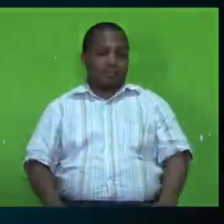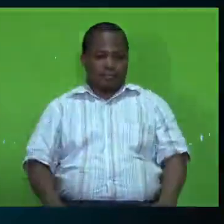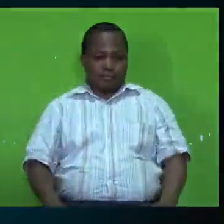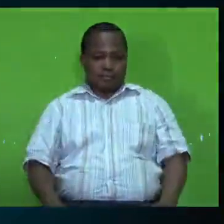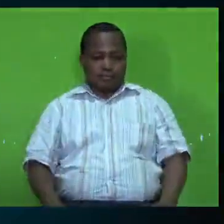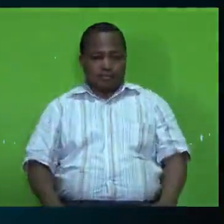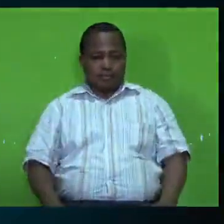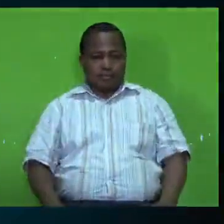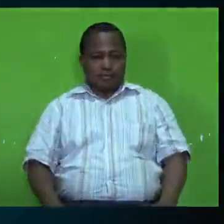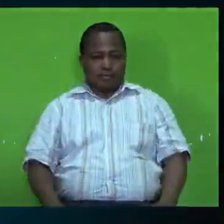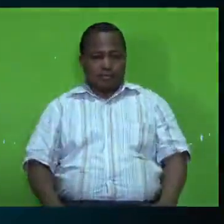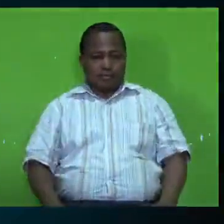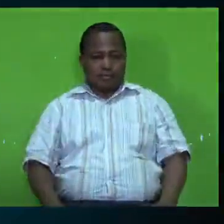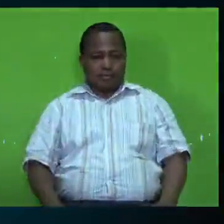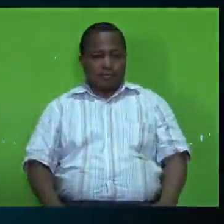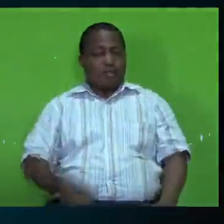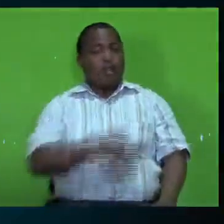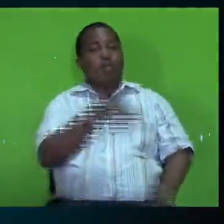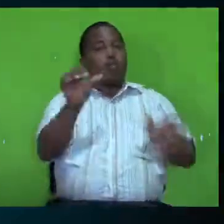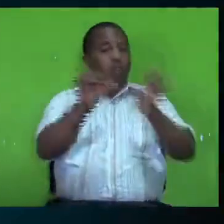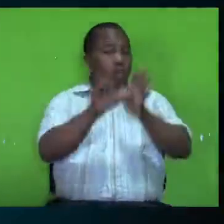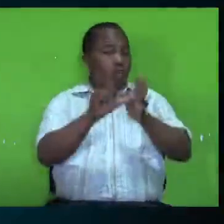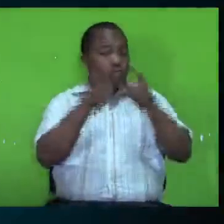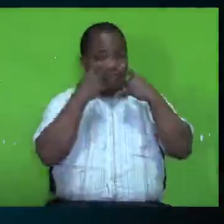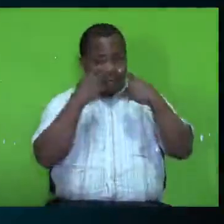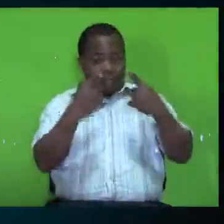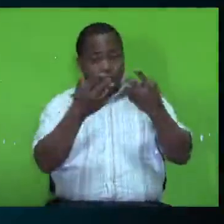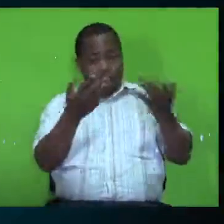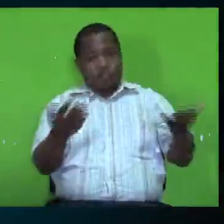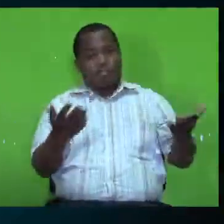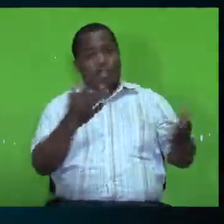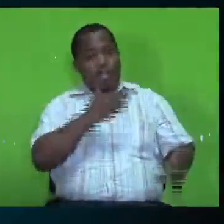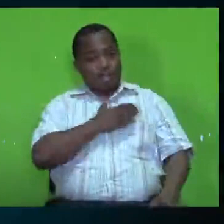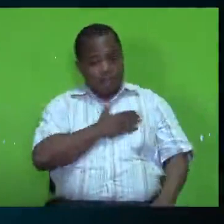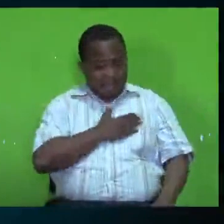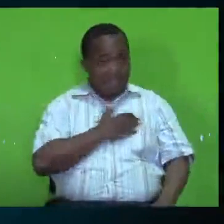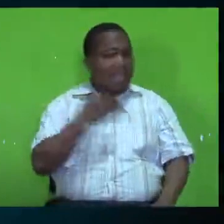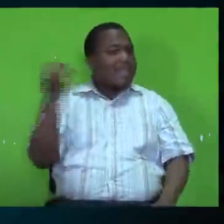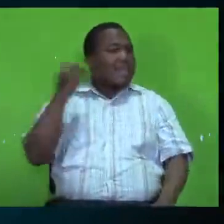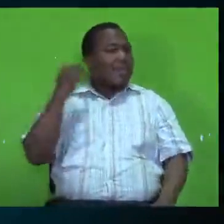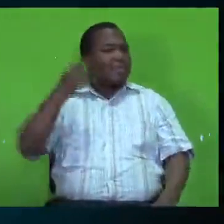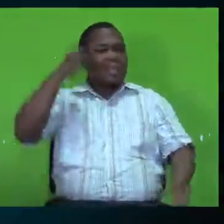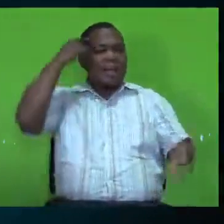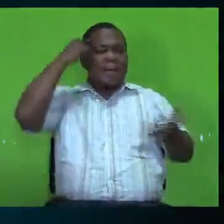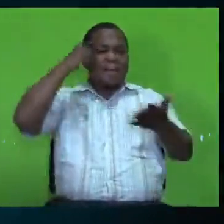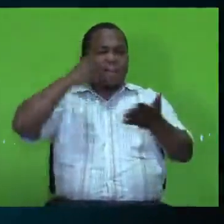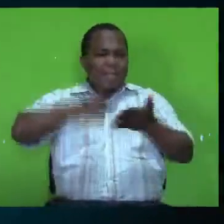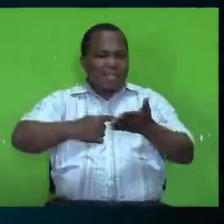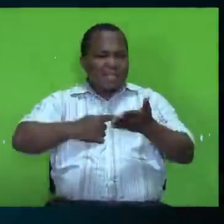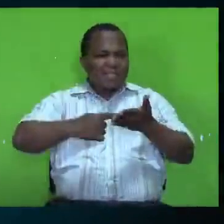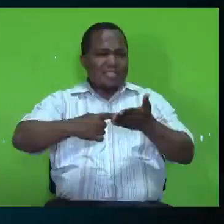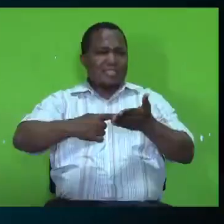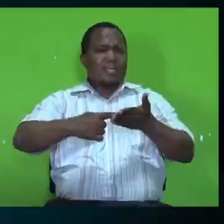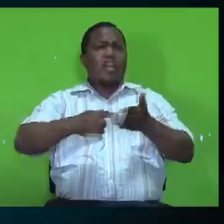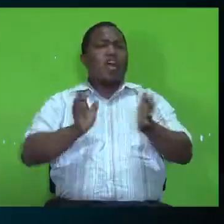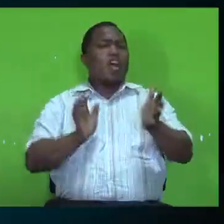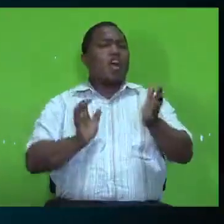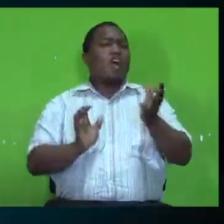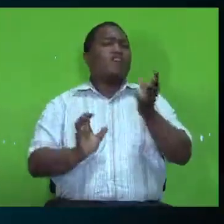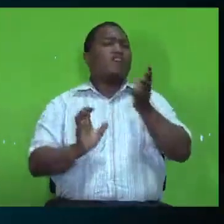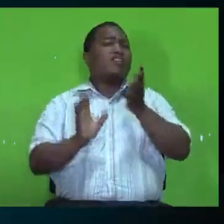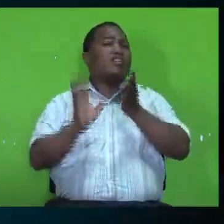My lovely students and other viewers, please tell me the meaning of transpiration